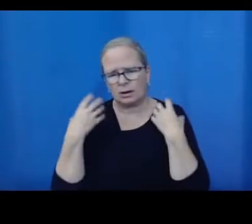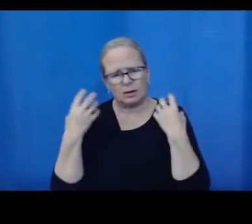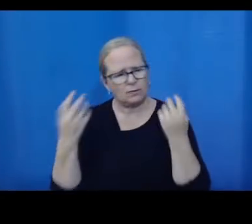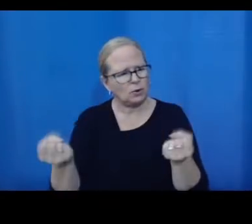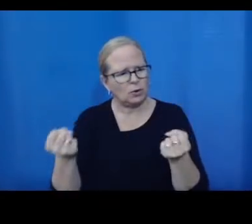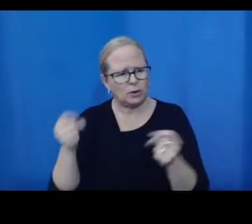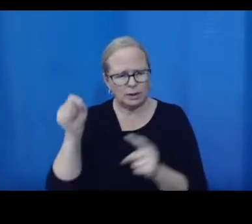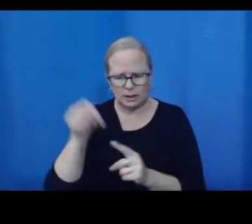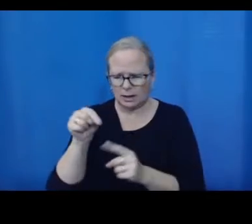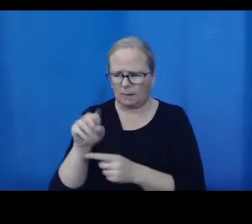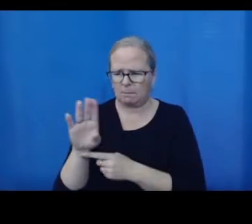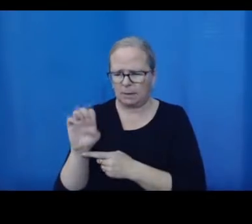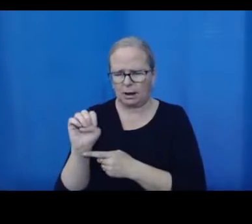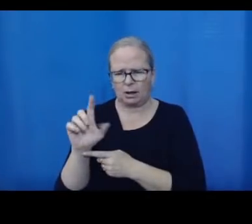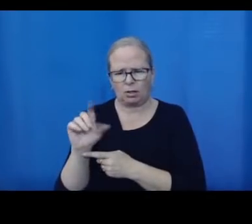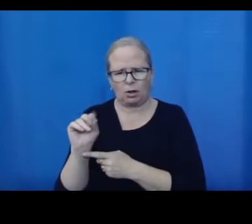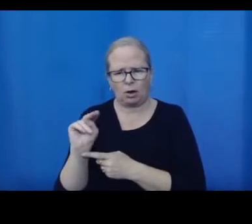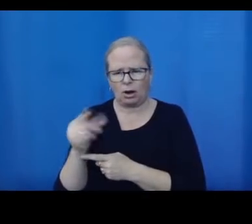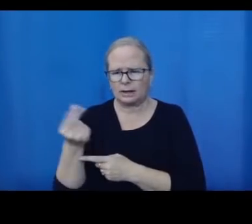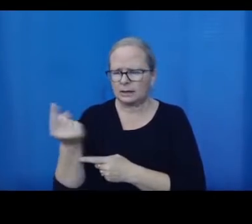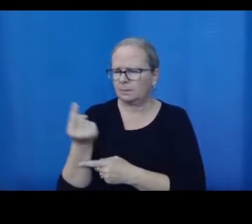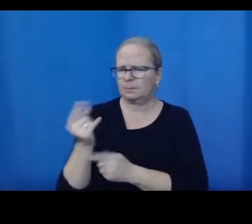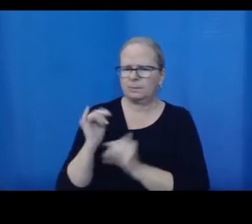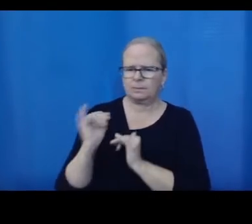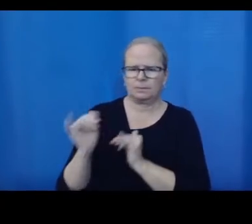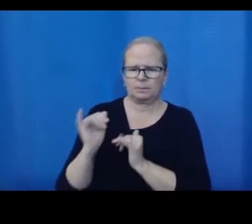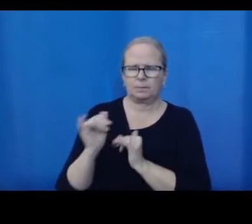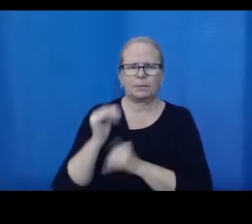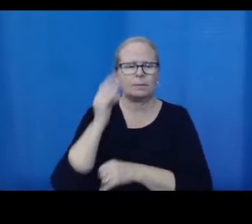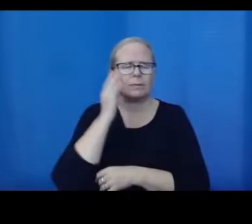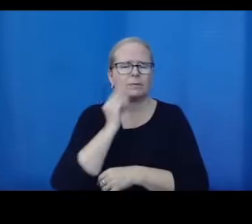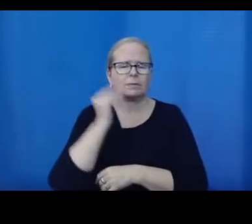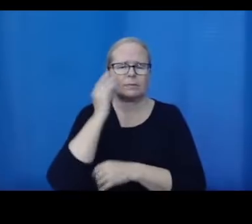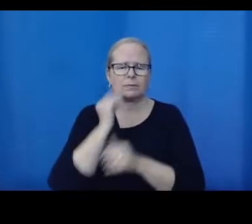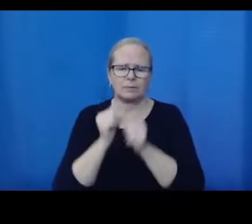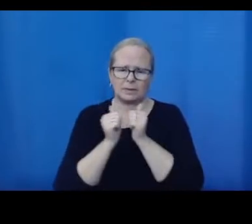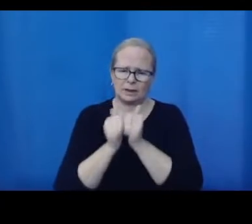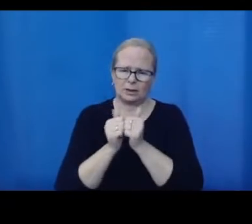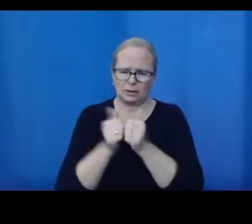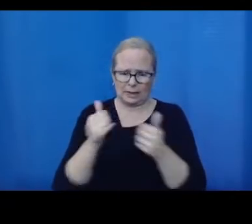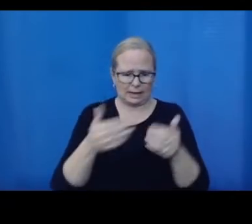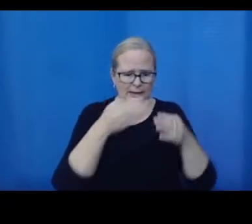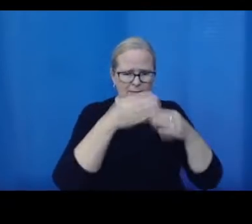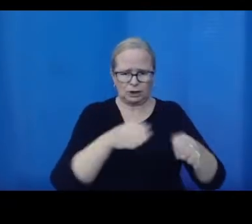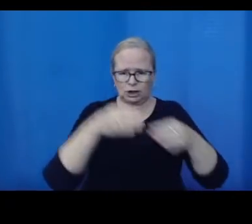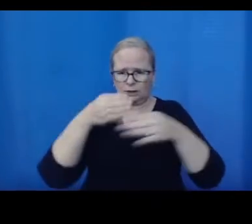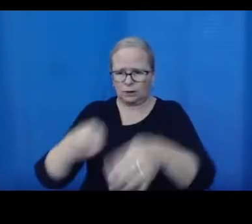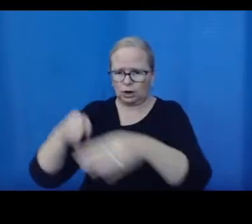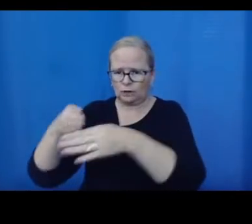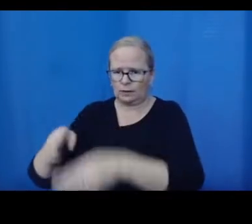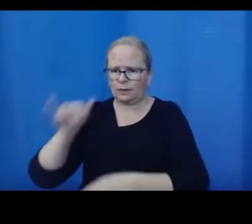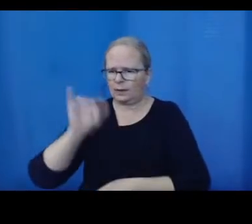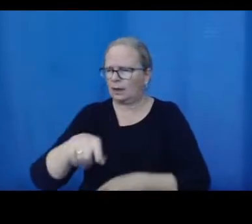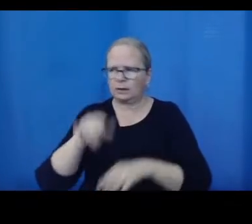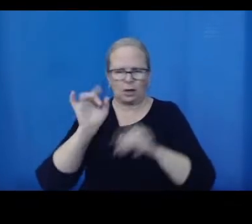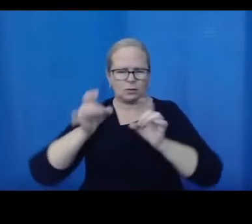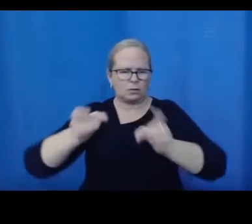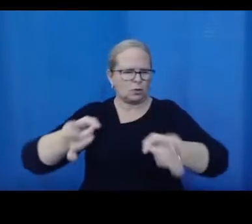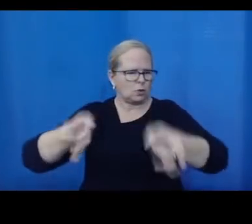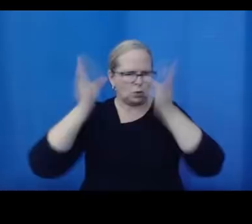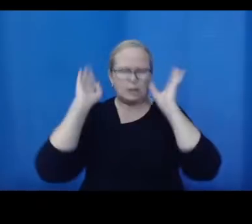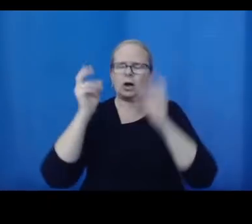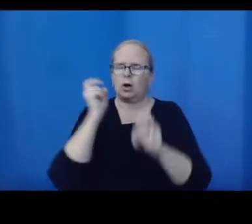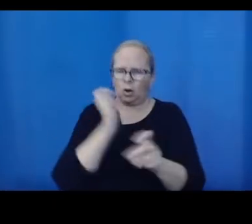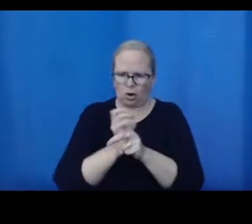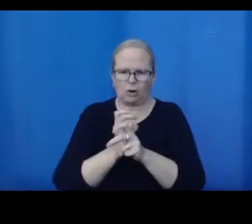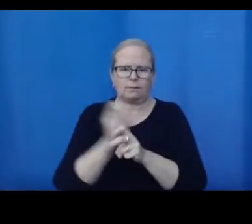talking about that's so detrimental. And so I remember last time when I had talked, I'm like, we just got to